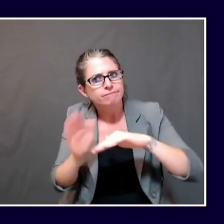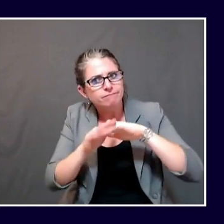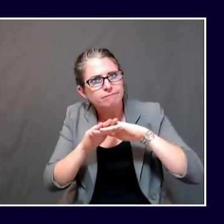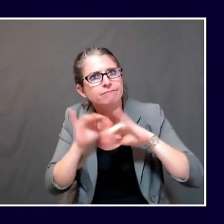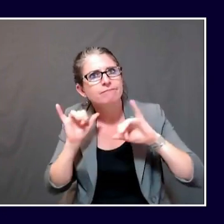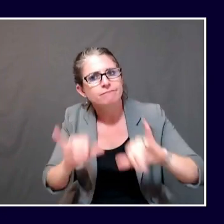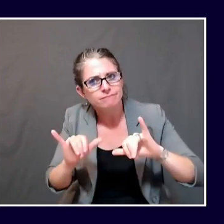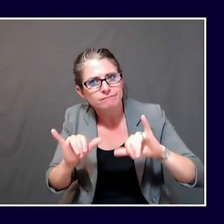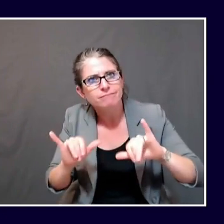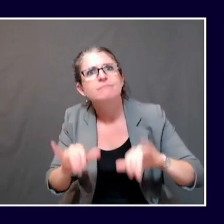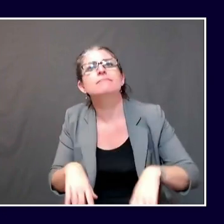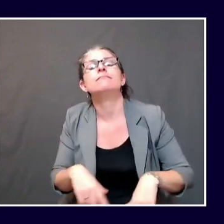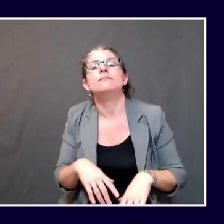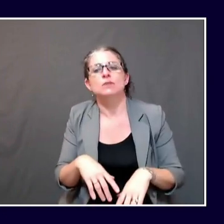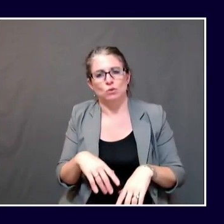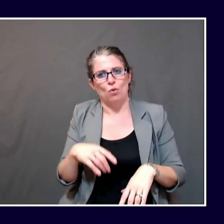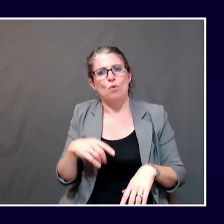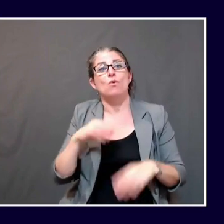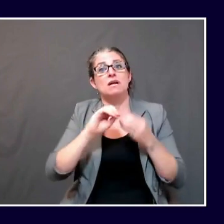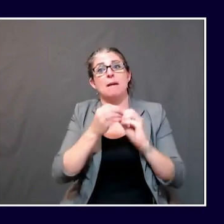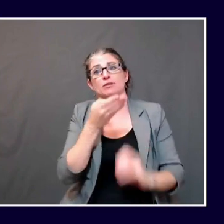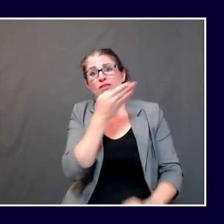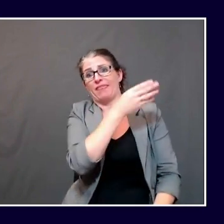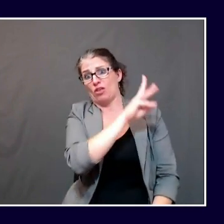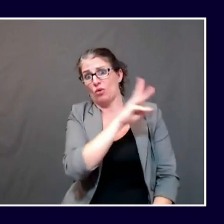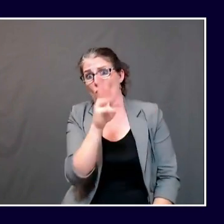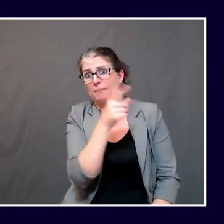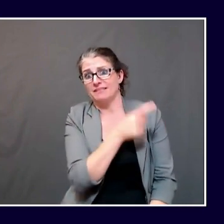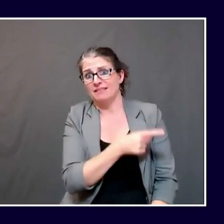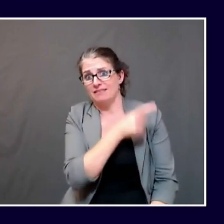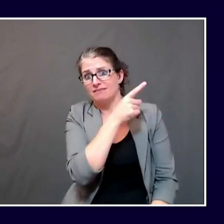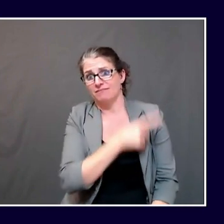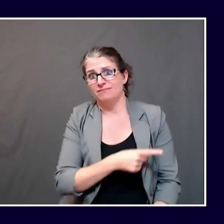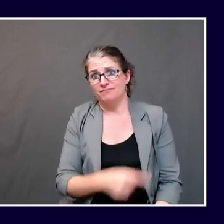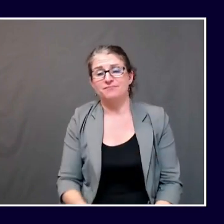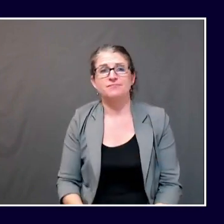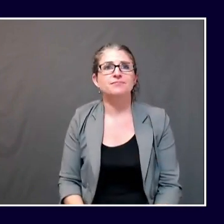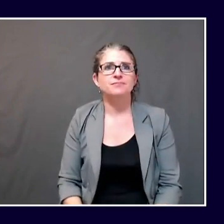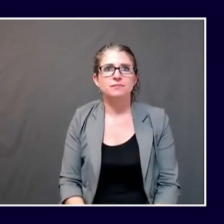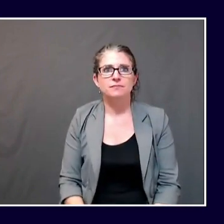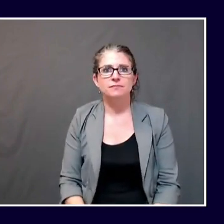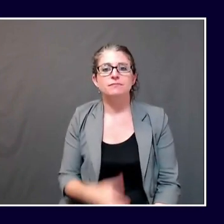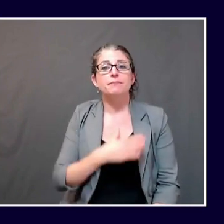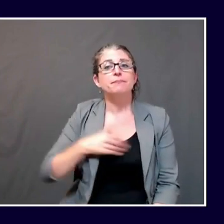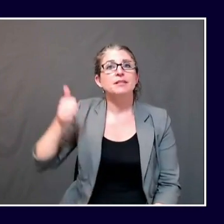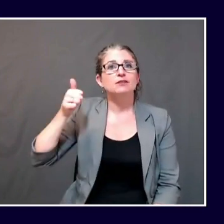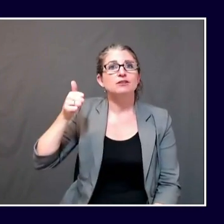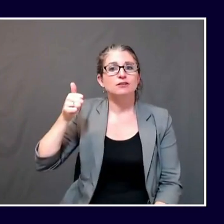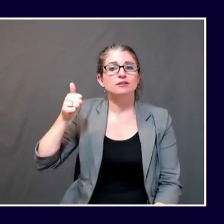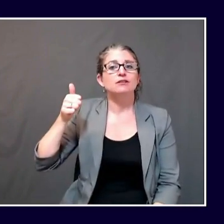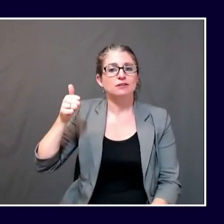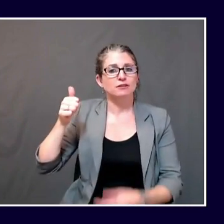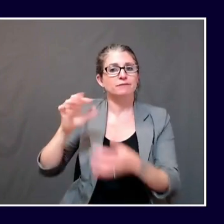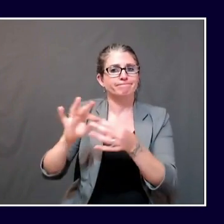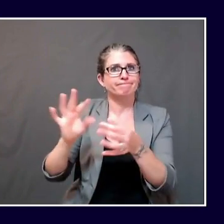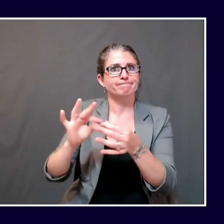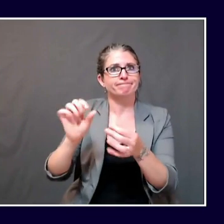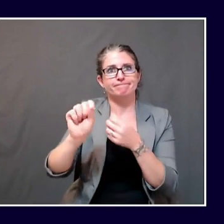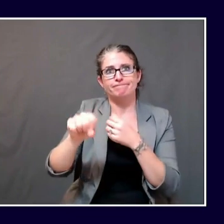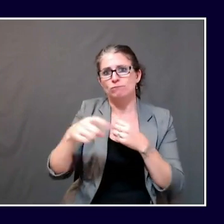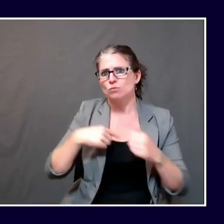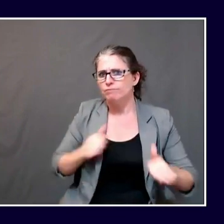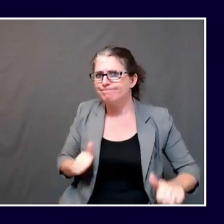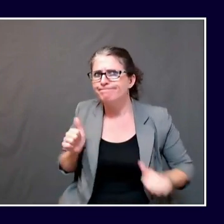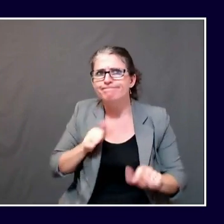add that we had done aggressive work with people who come to the state for example, the blueberry picking